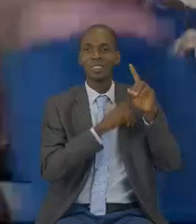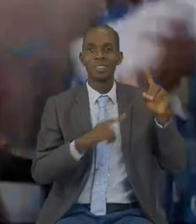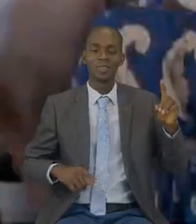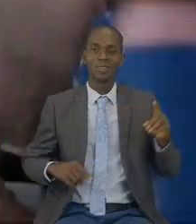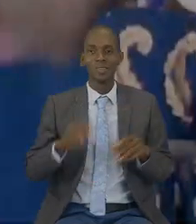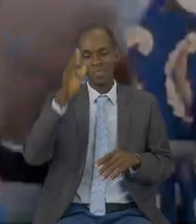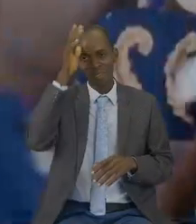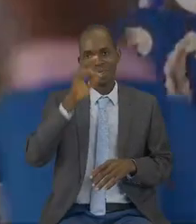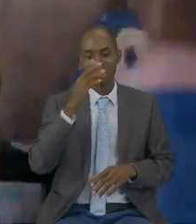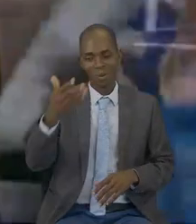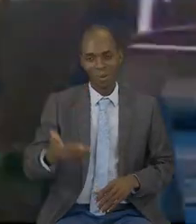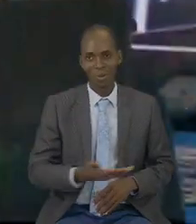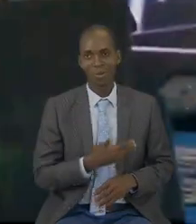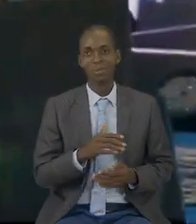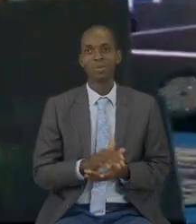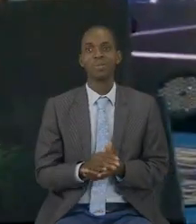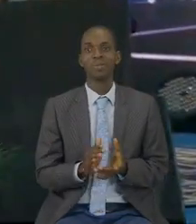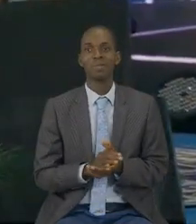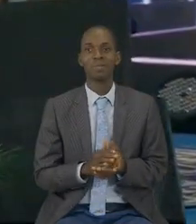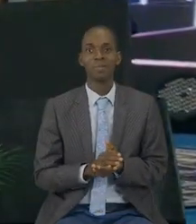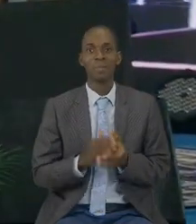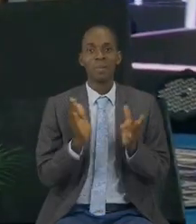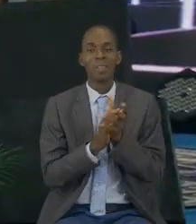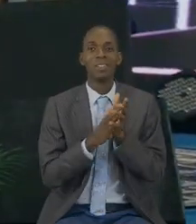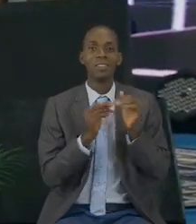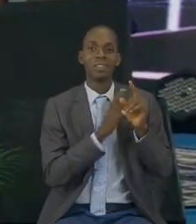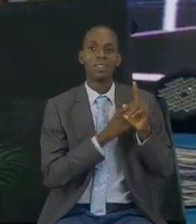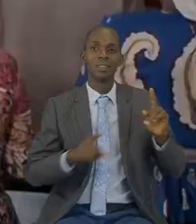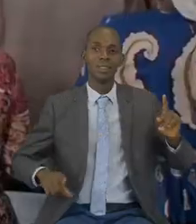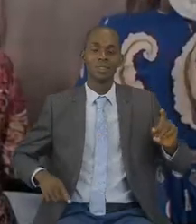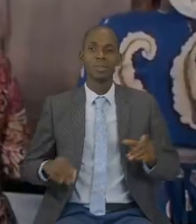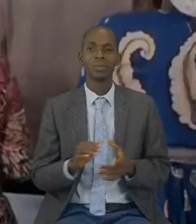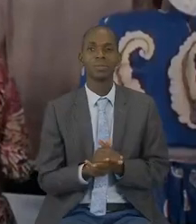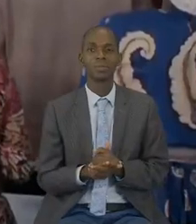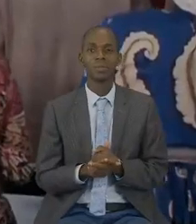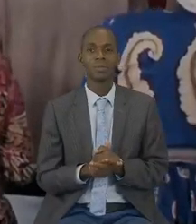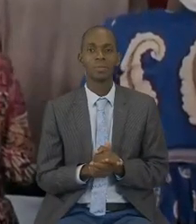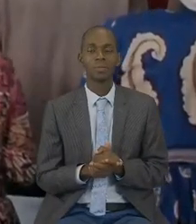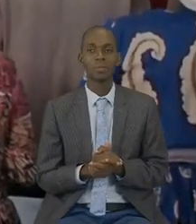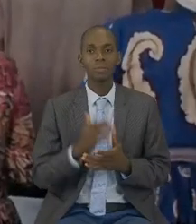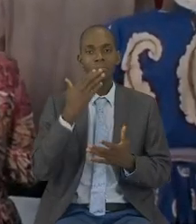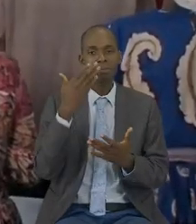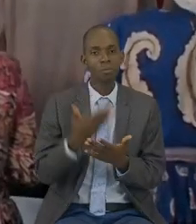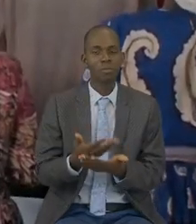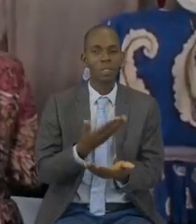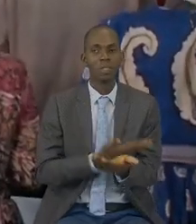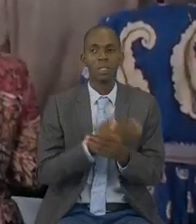Daddy, you are welcome, sir. Praise the Lord. Good morning,